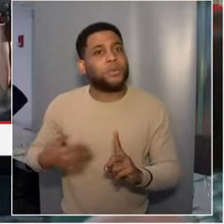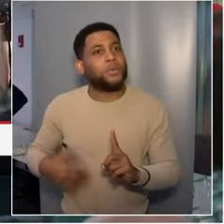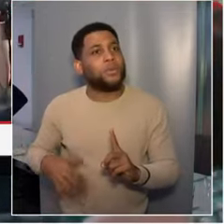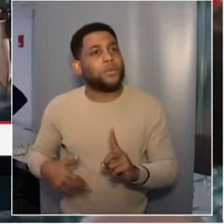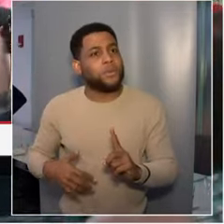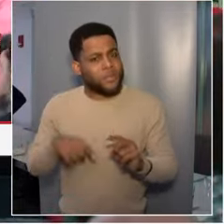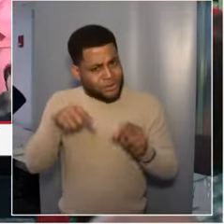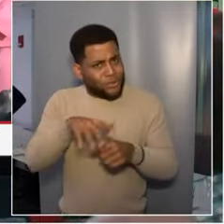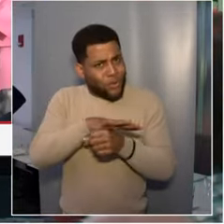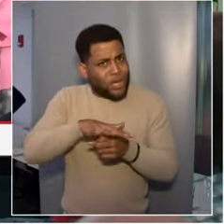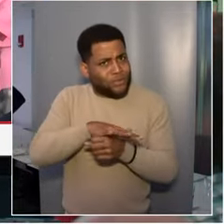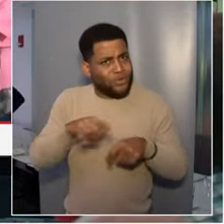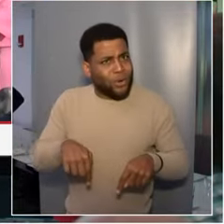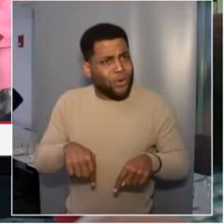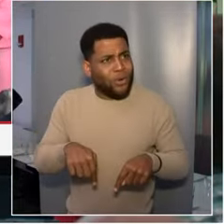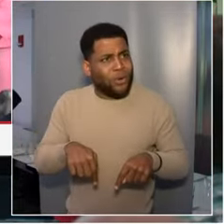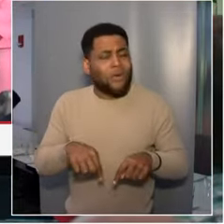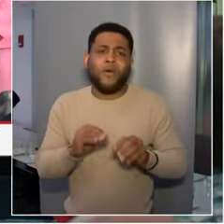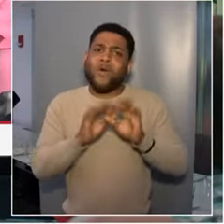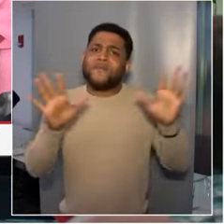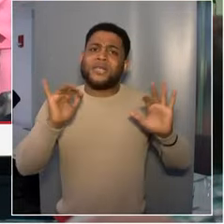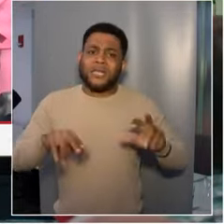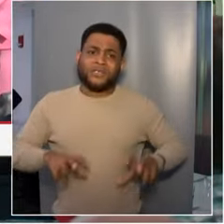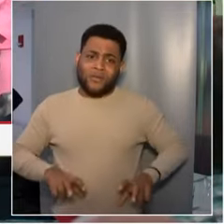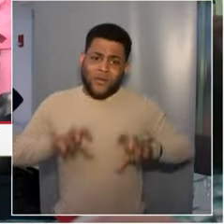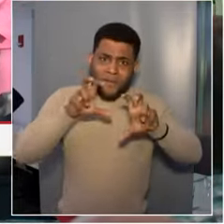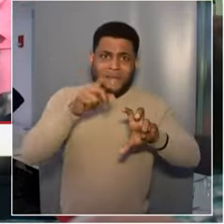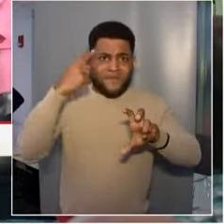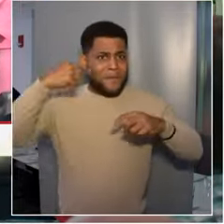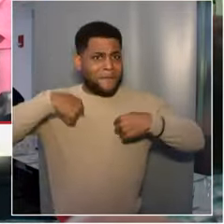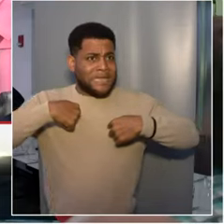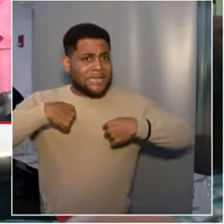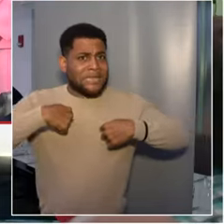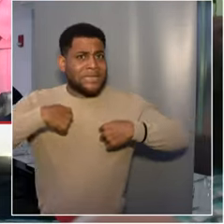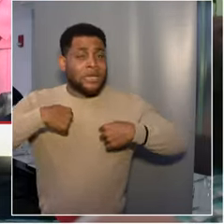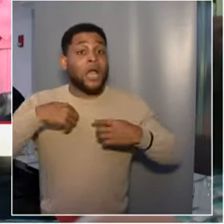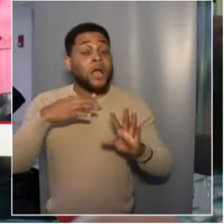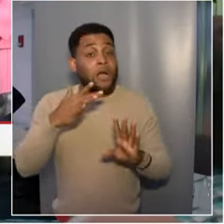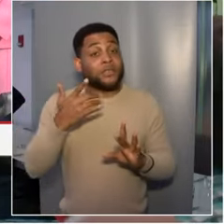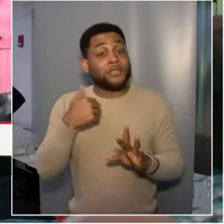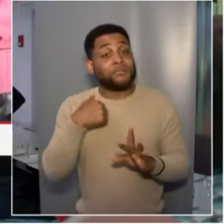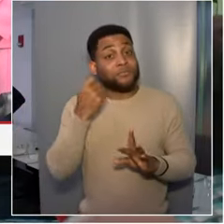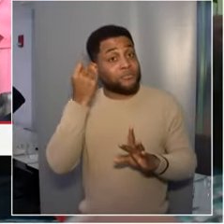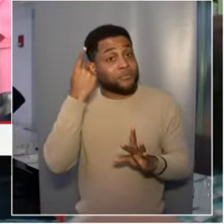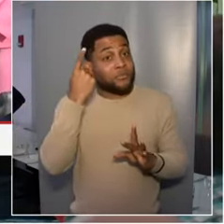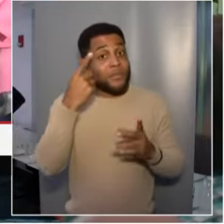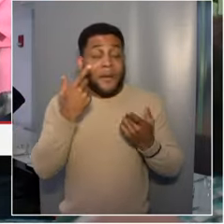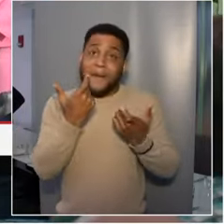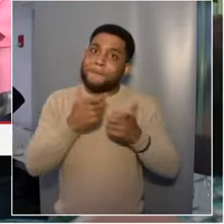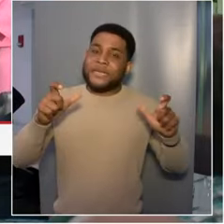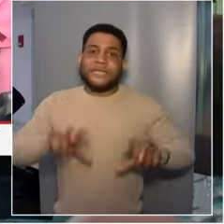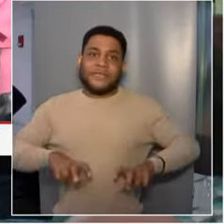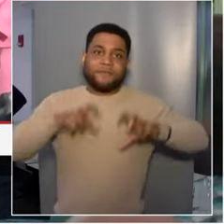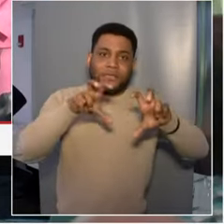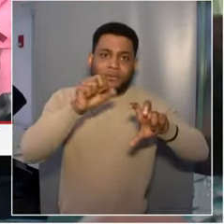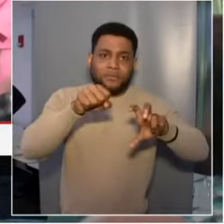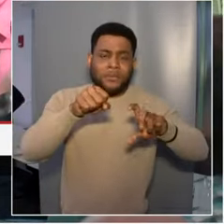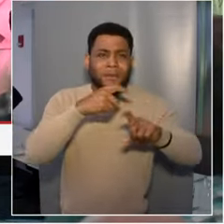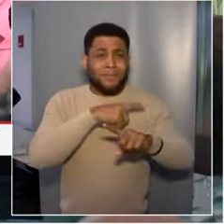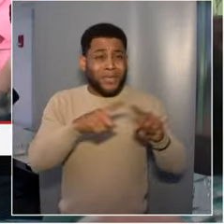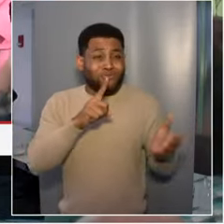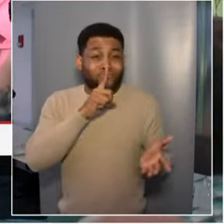investment for us, while not insignificant by any means, What it will do to these square blocks